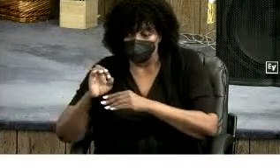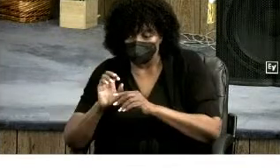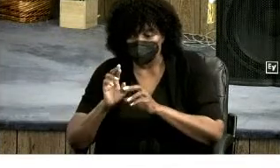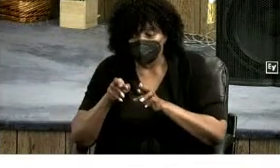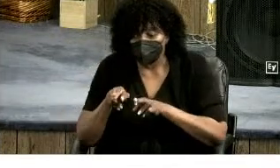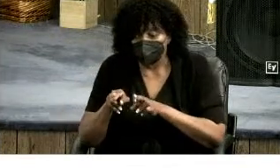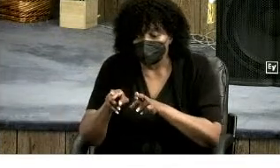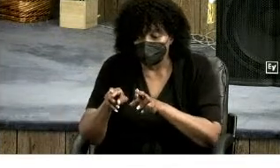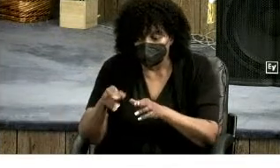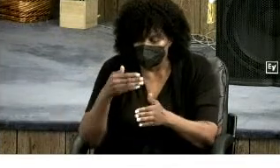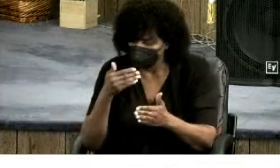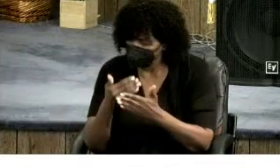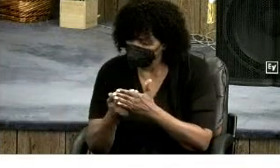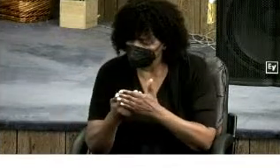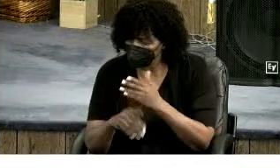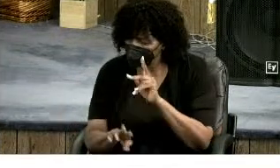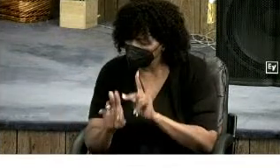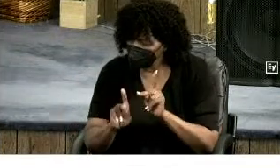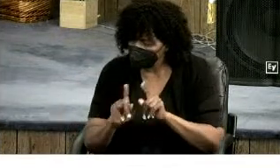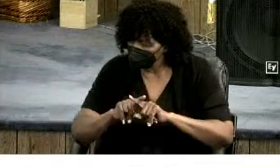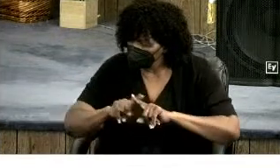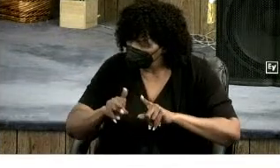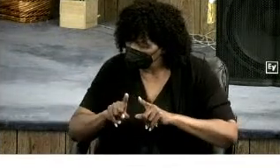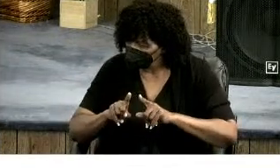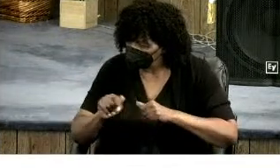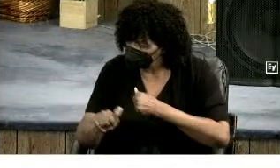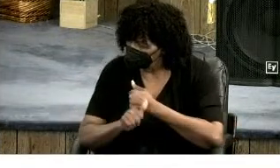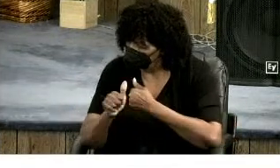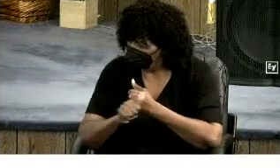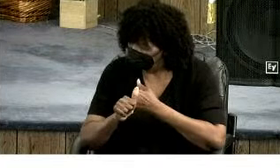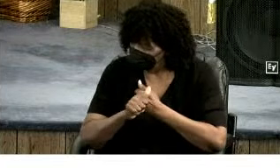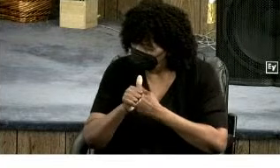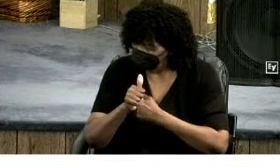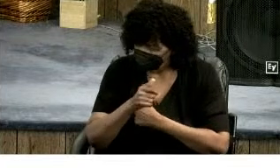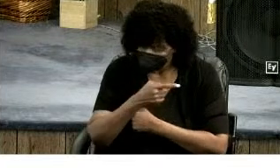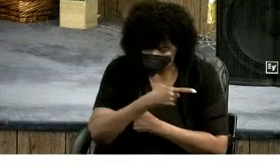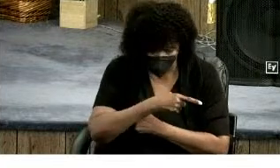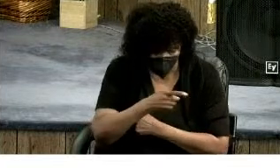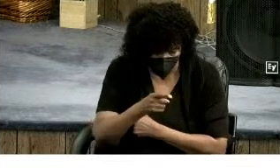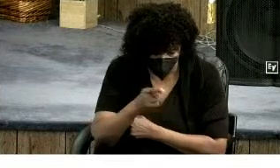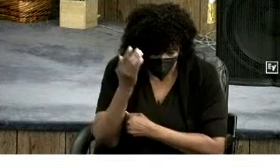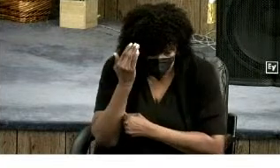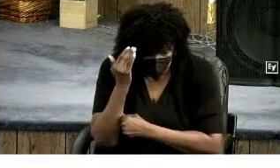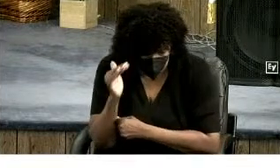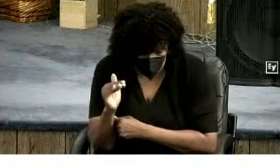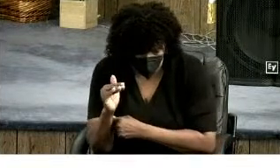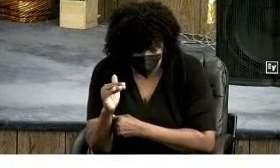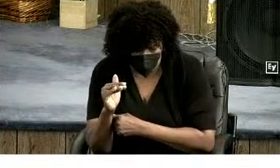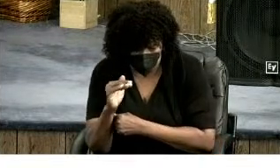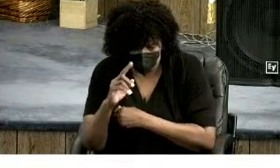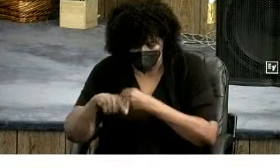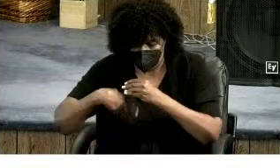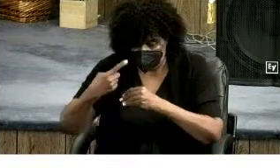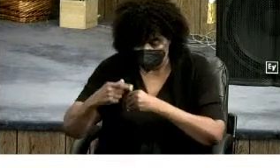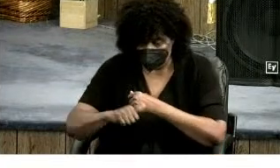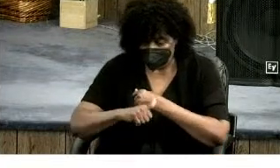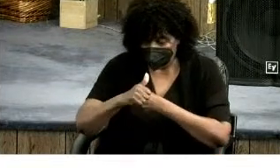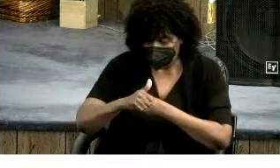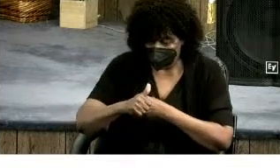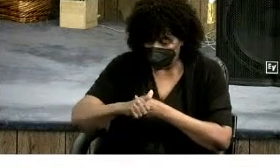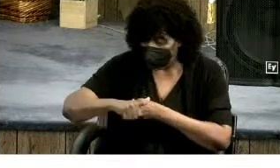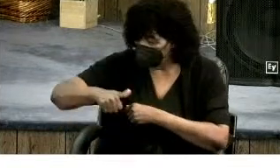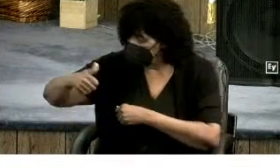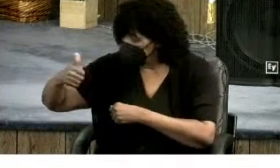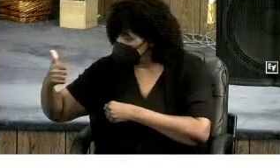there, but they're always in danger. And the problem is they don't know how much danger they're in on the other